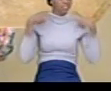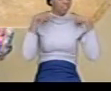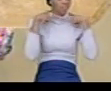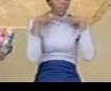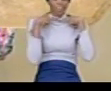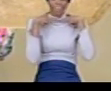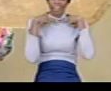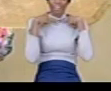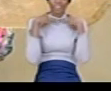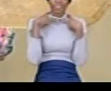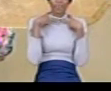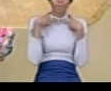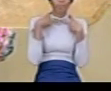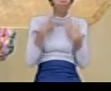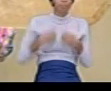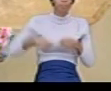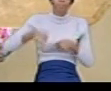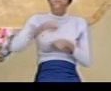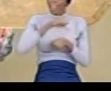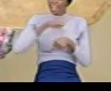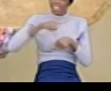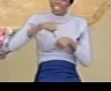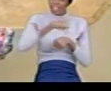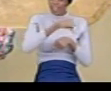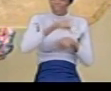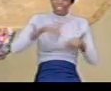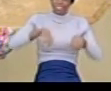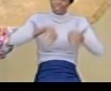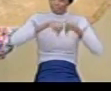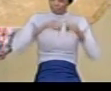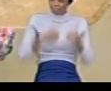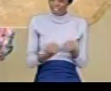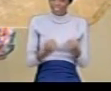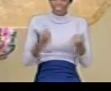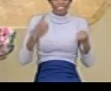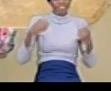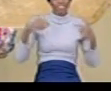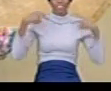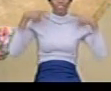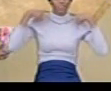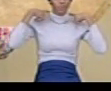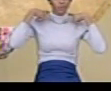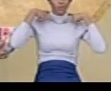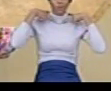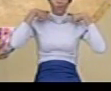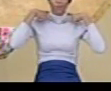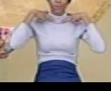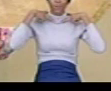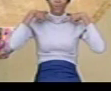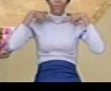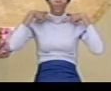yoke. Anointing breaks the yoke. Anointing breaks the